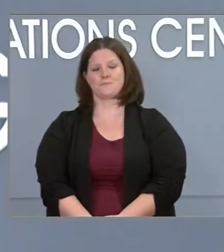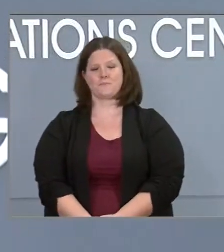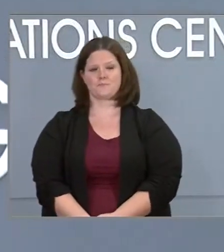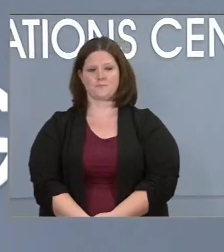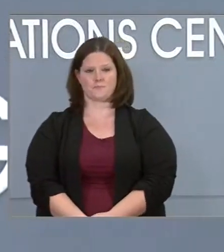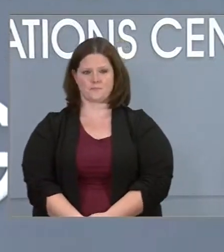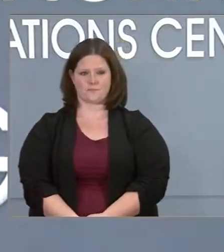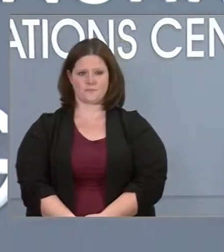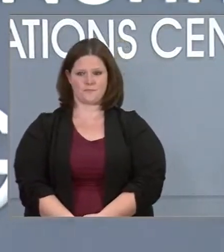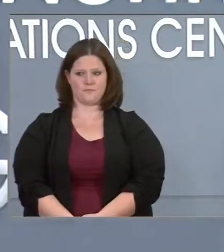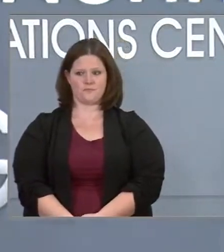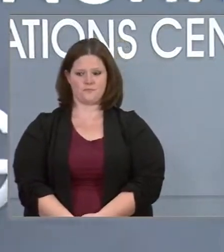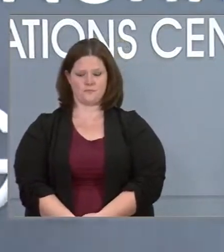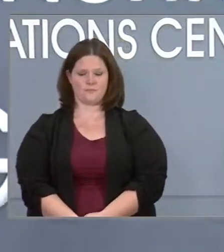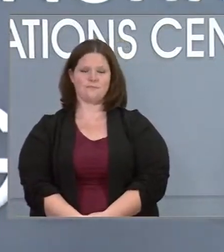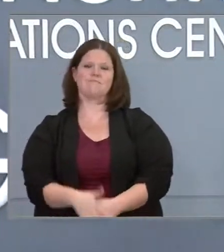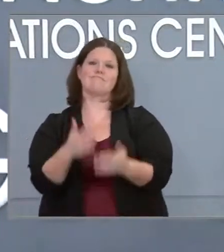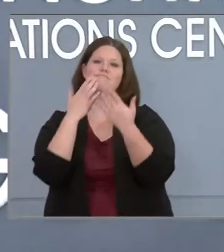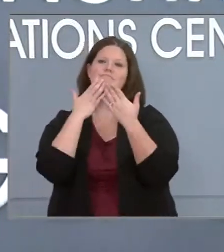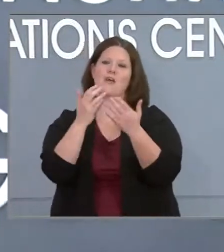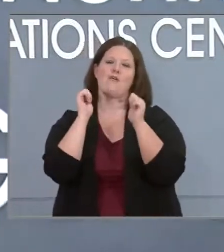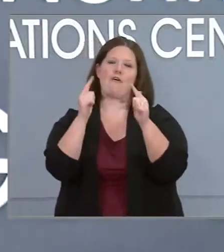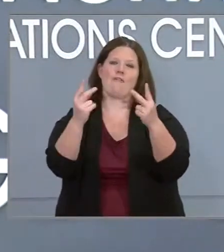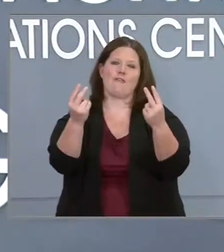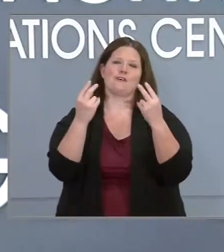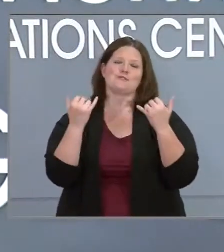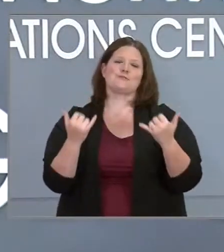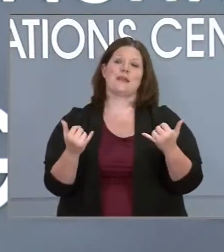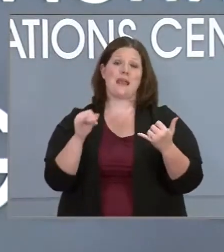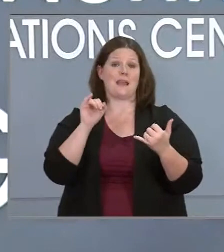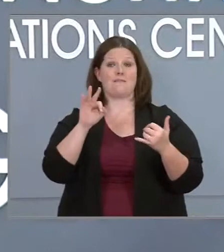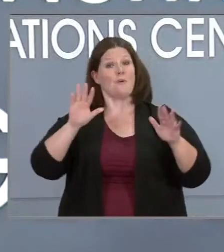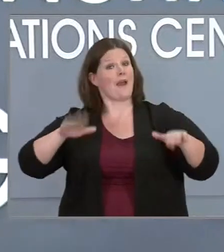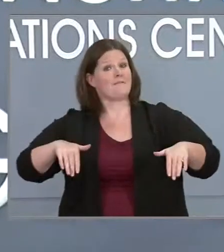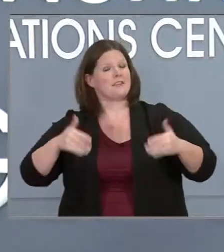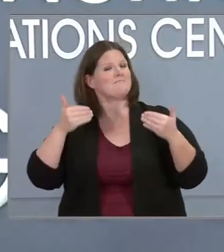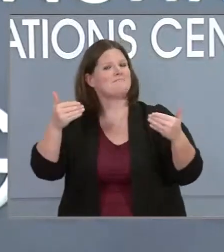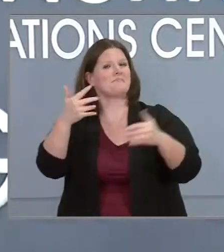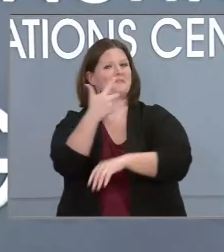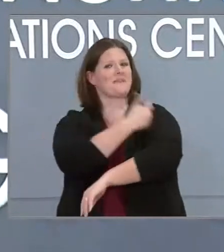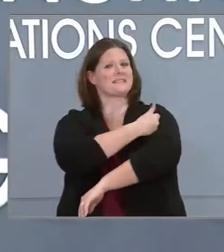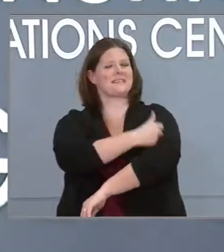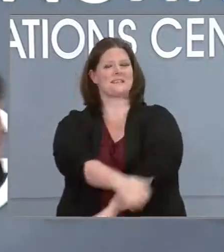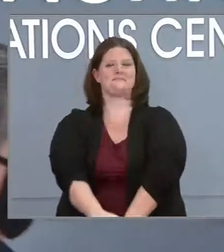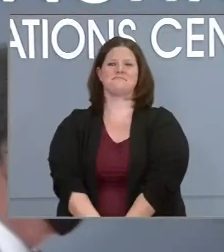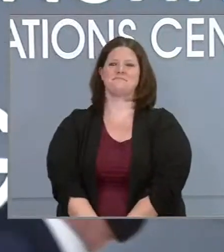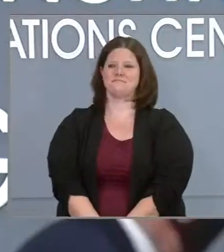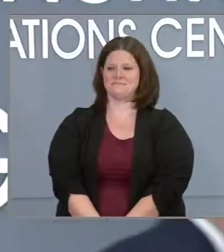Thanks everybody for joining us today. And if you haven't, get vaccinated.